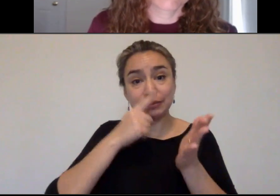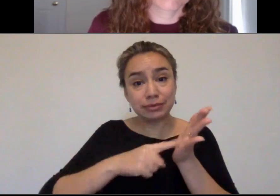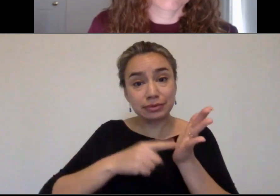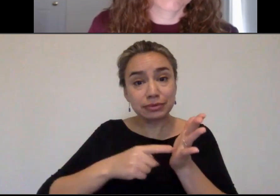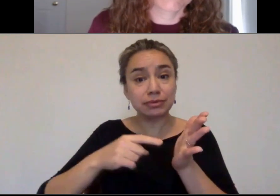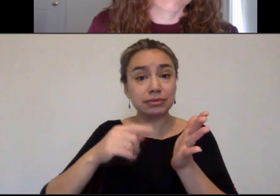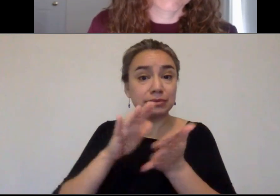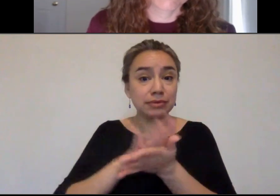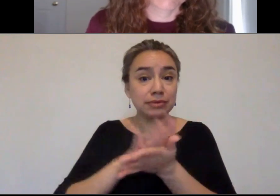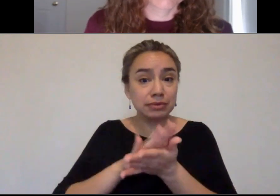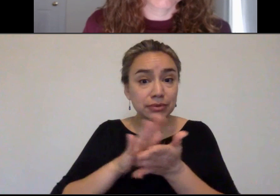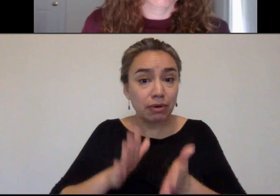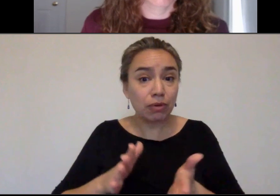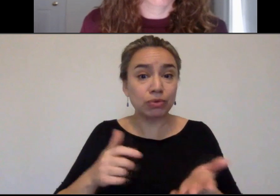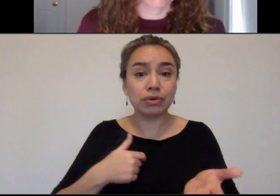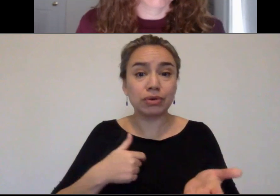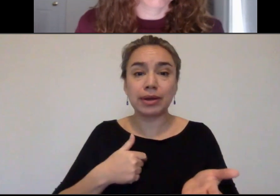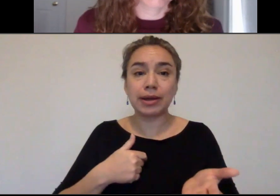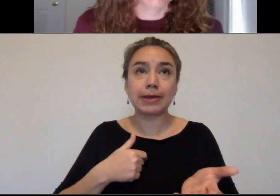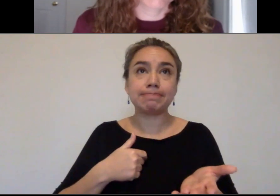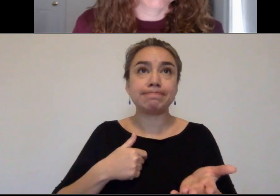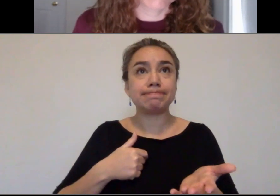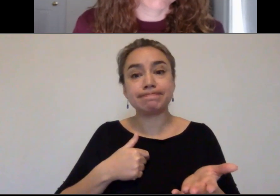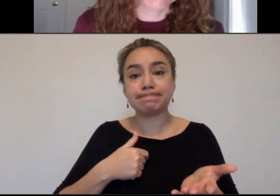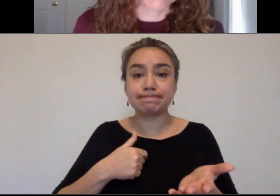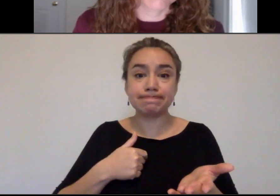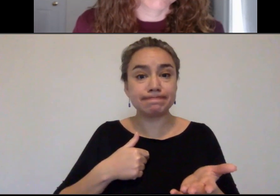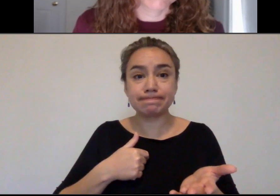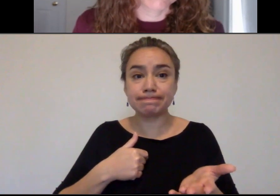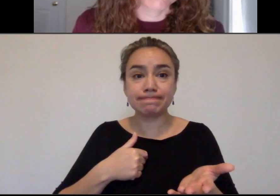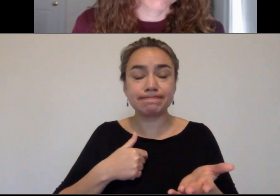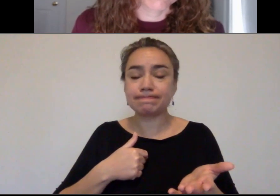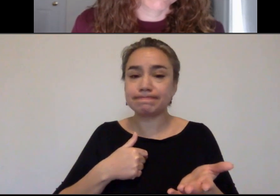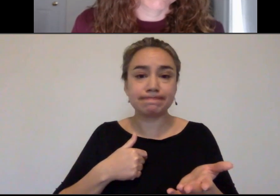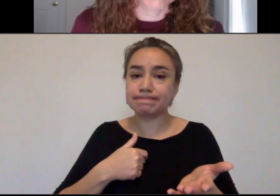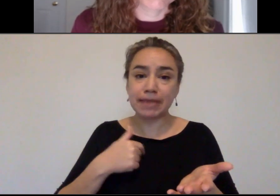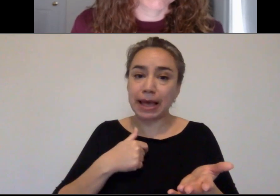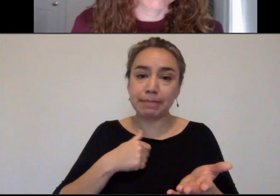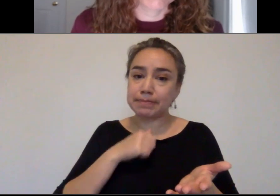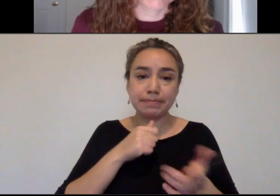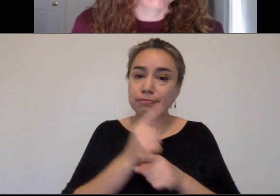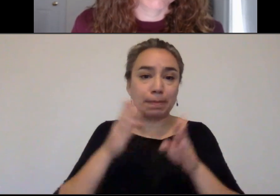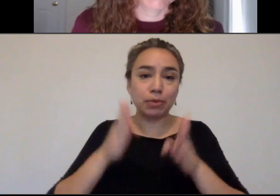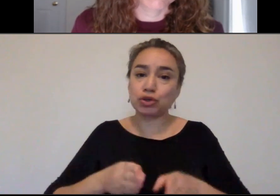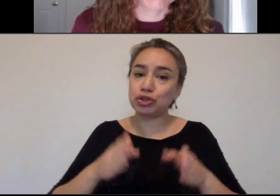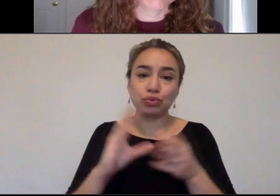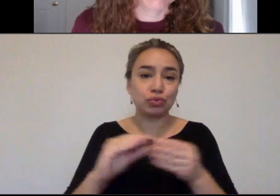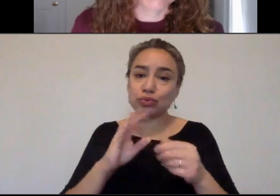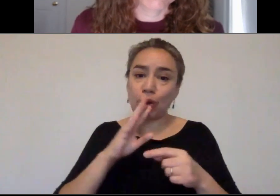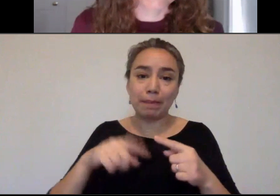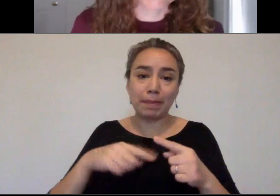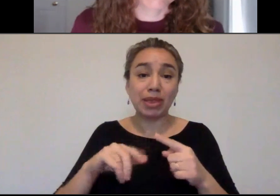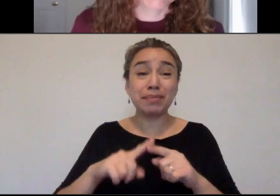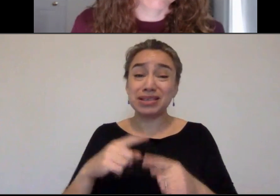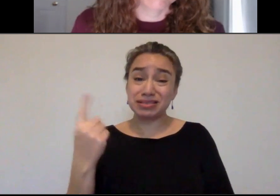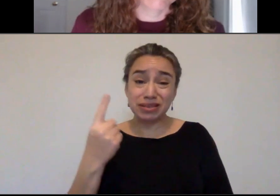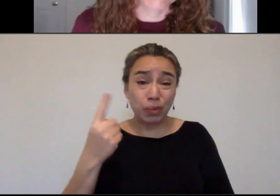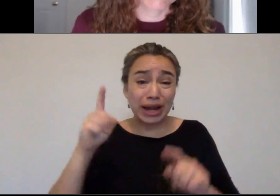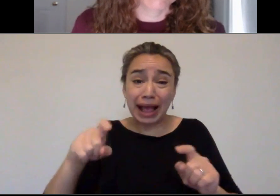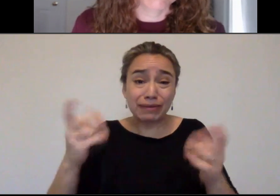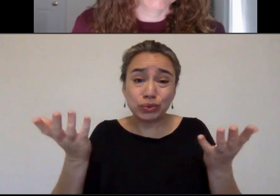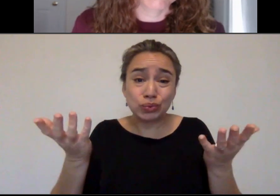I am not the one who should be talking about these topics, but somebody has to.